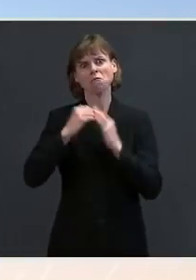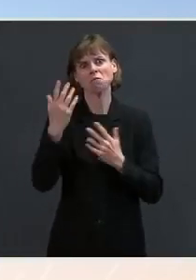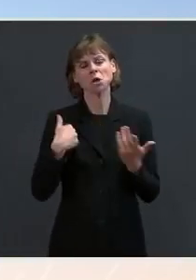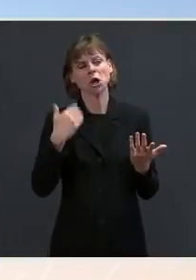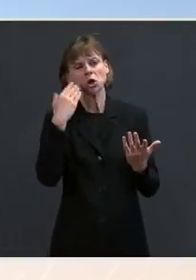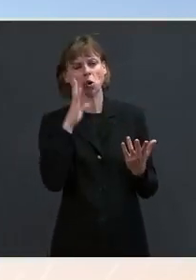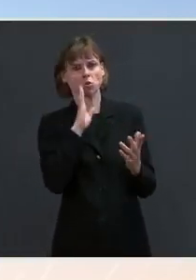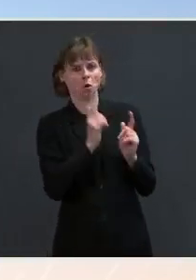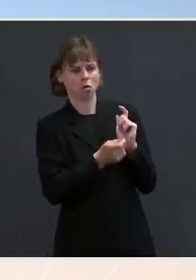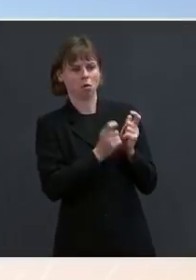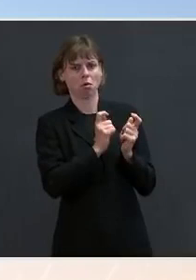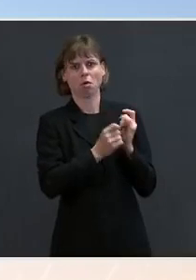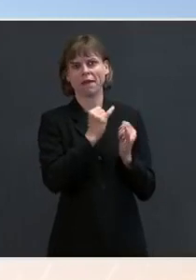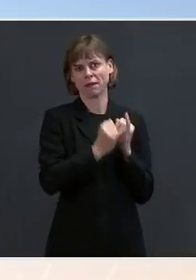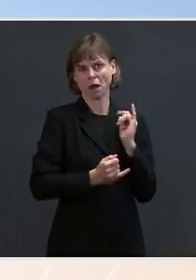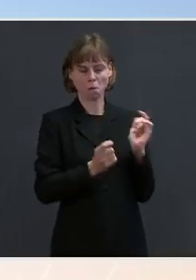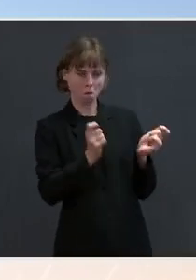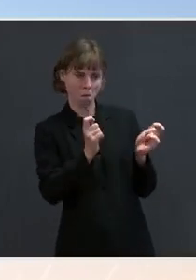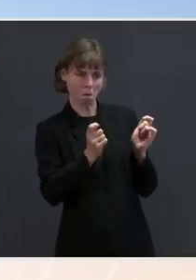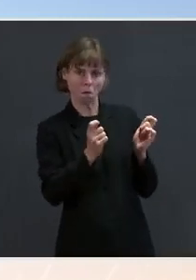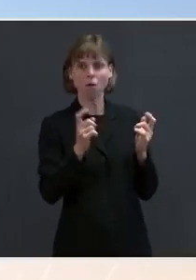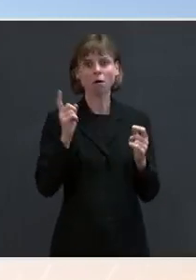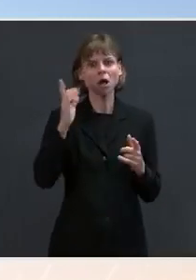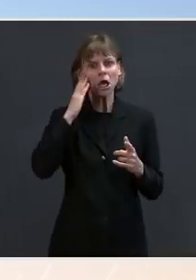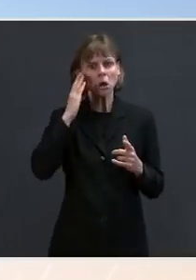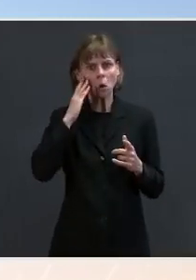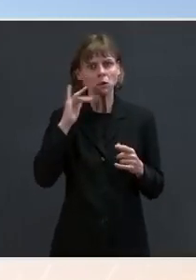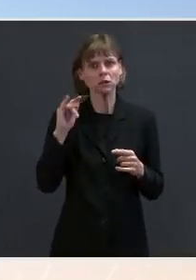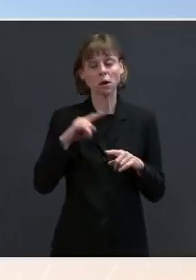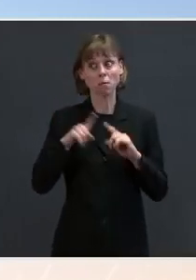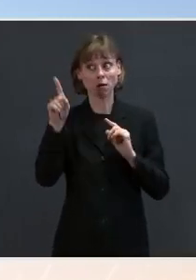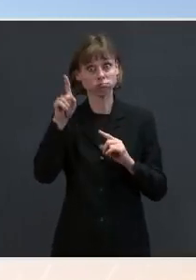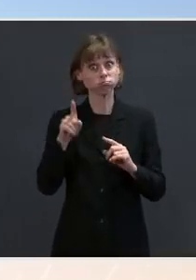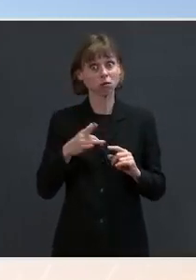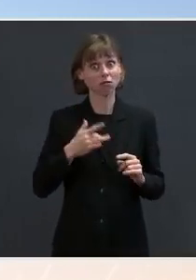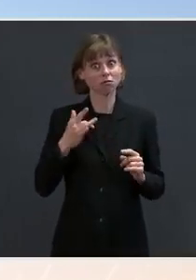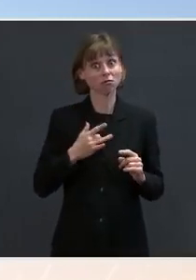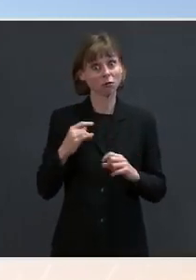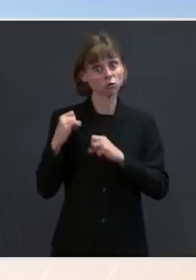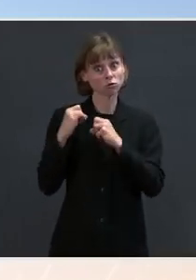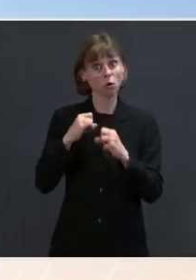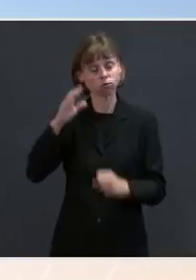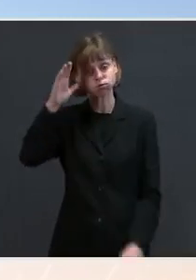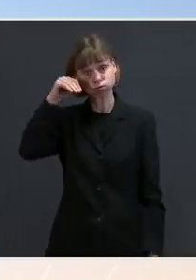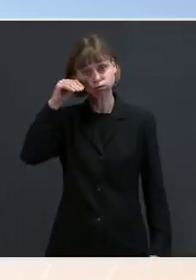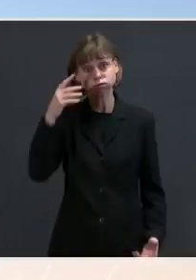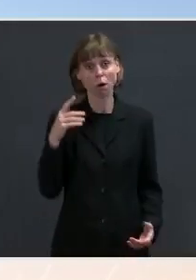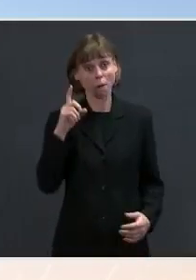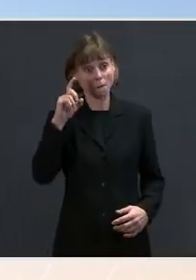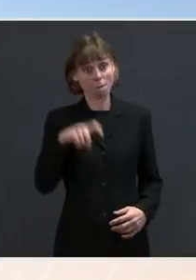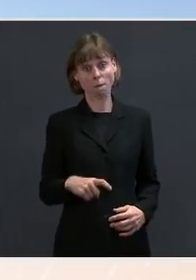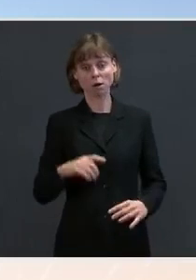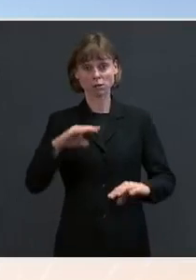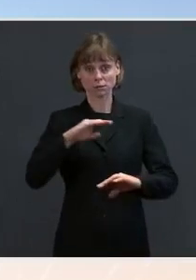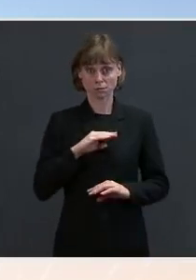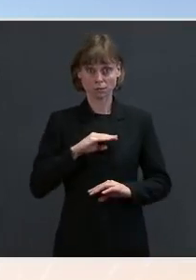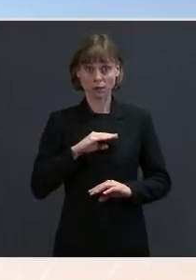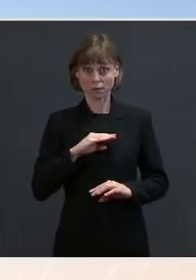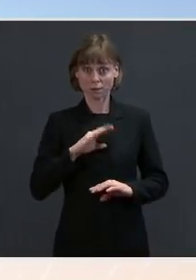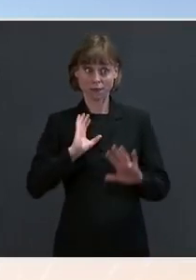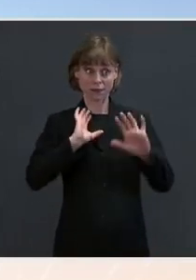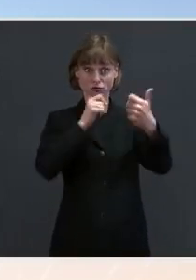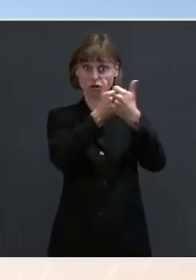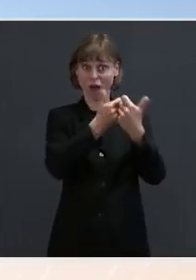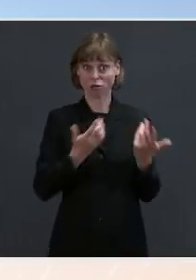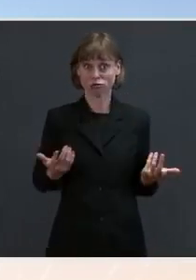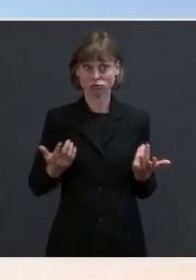margin. What his firm viewpoint is that it needs to meet the scope of the challenge. It needs to be the size